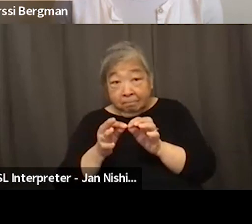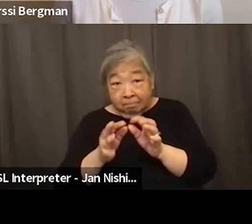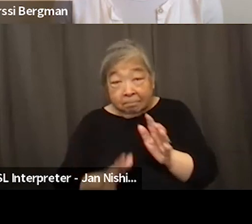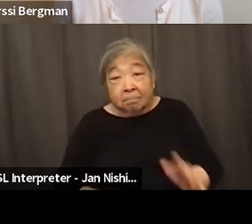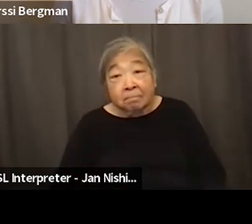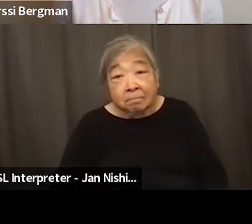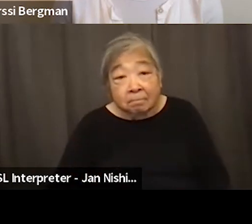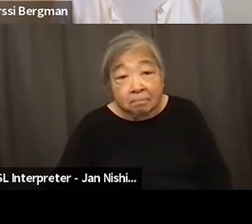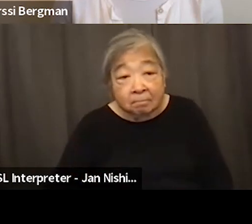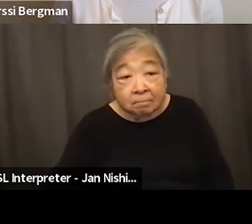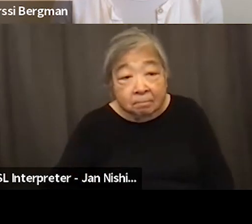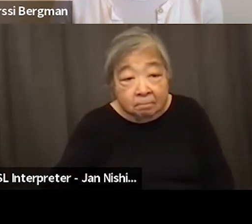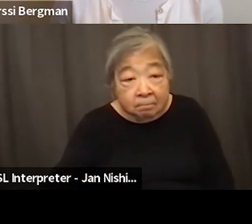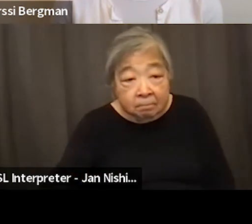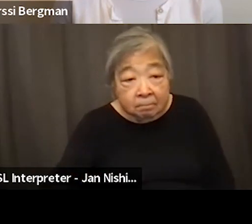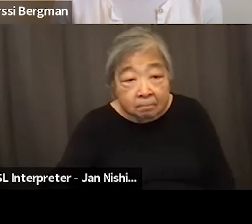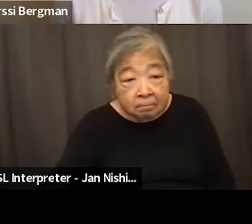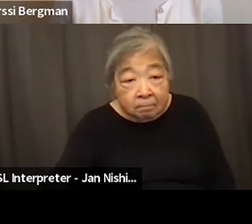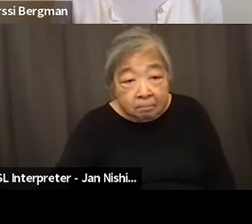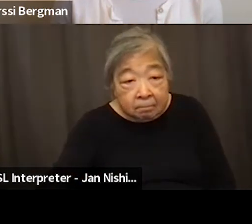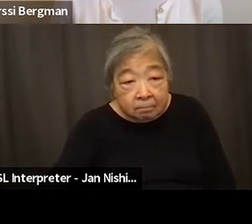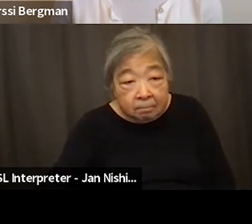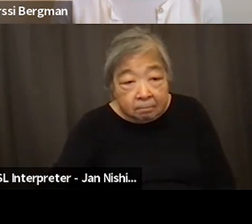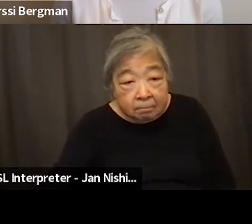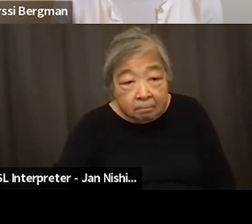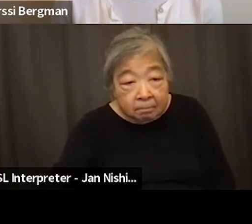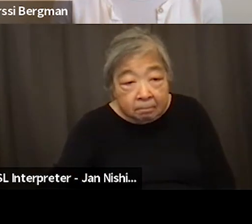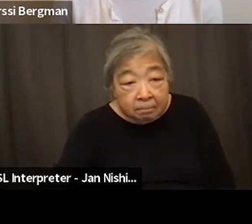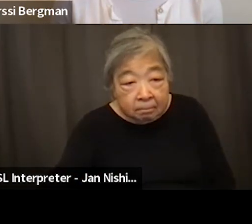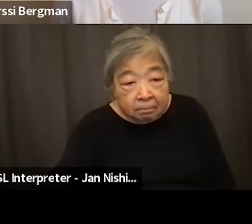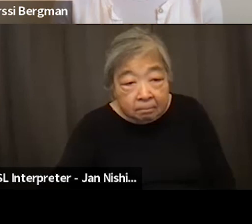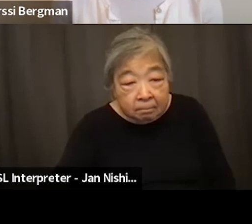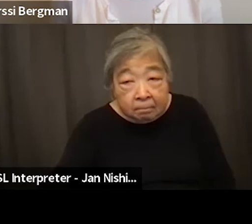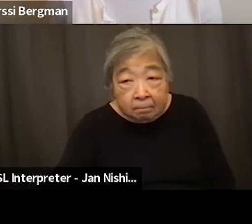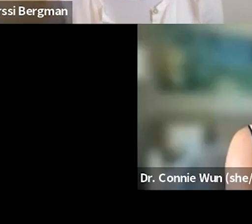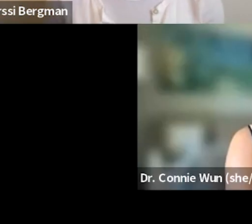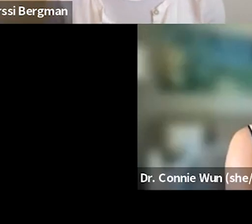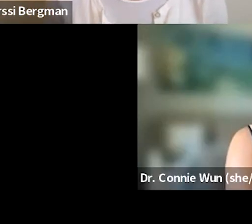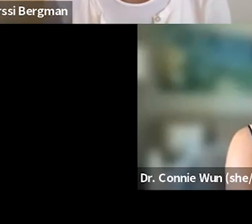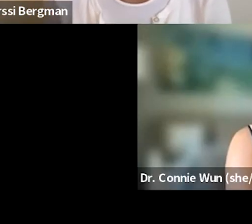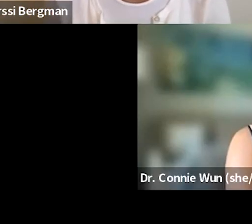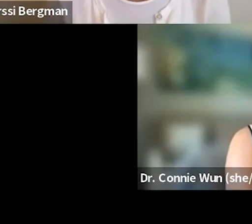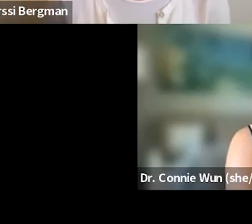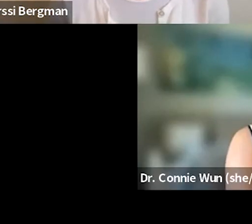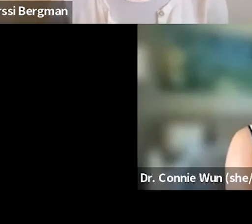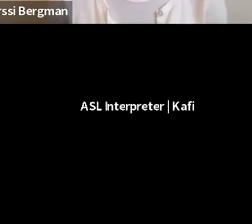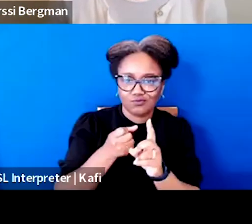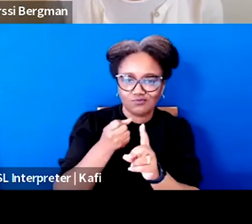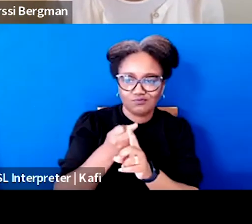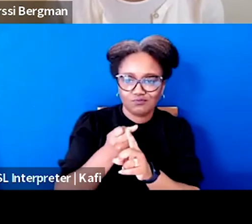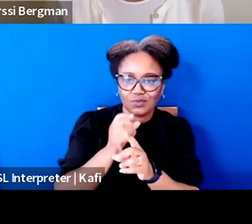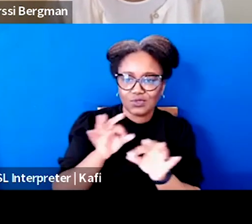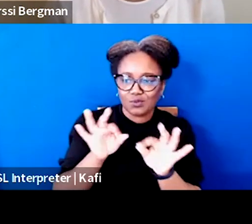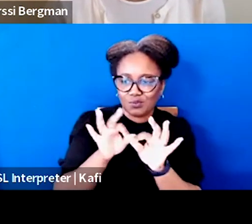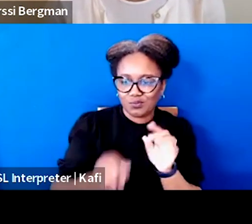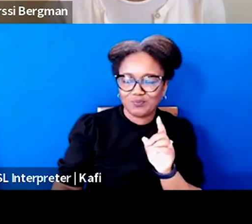there's a lot of different issues that are going on, and it's important to give space to talk about all of them, because it's something that